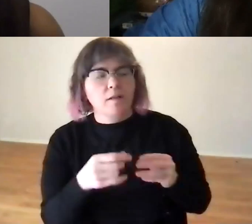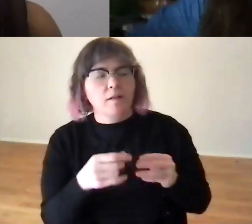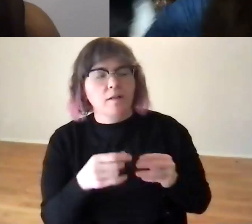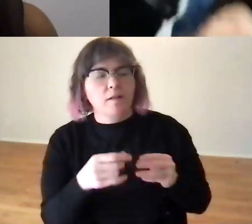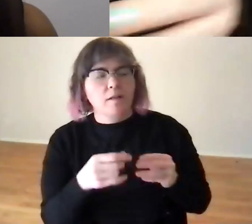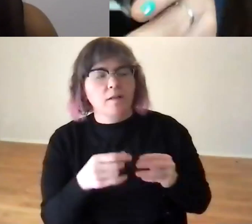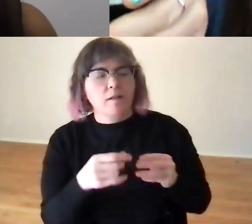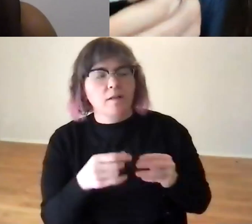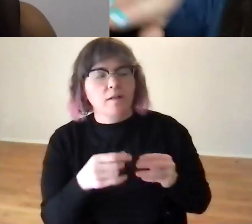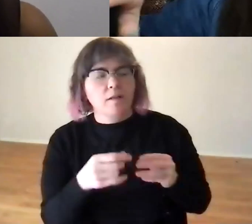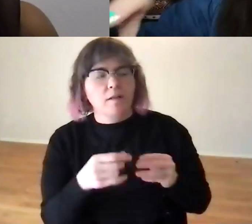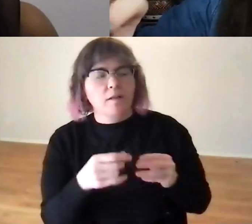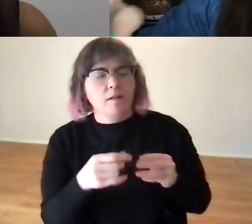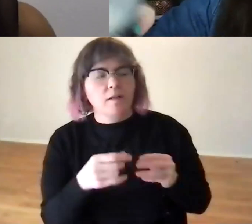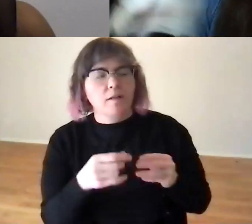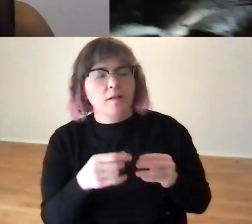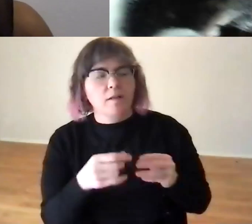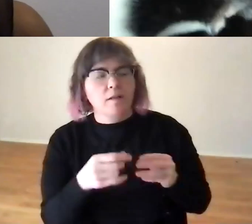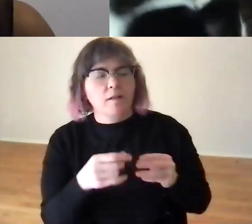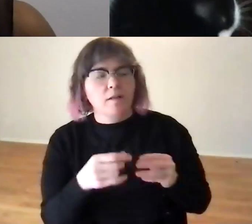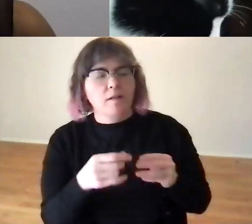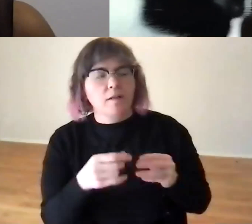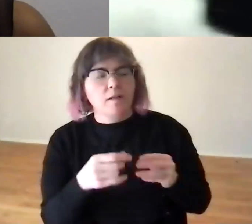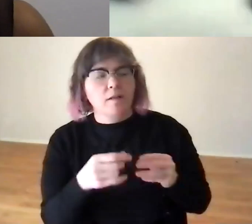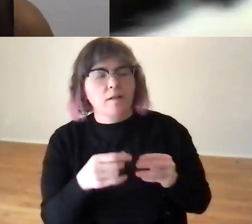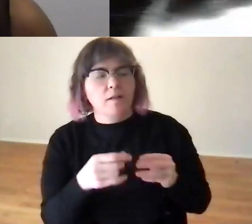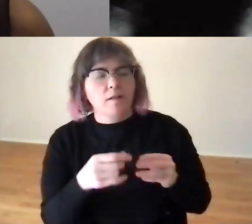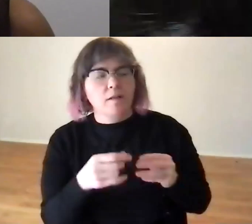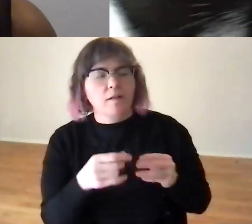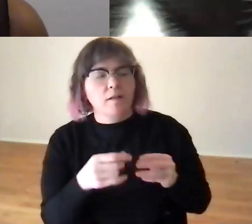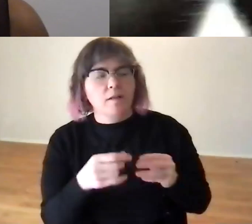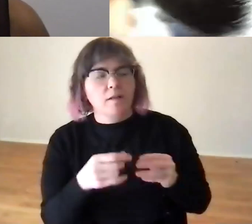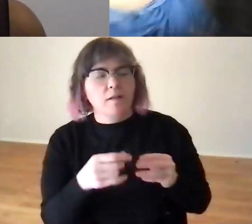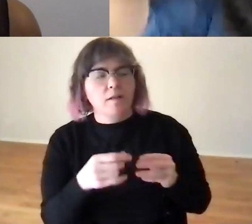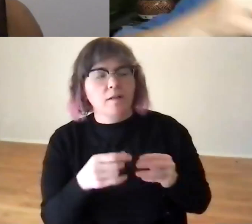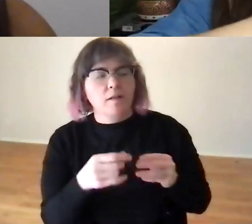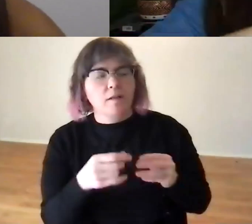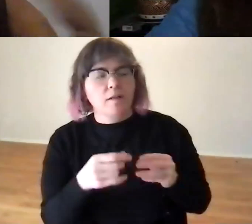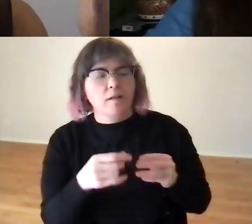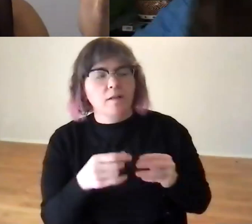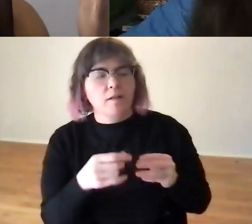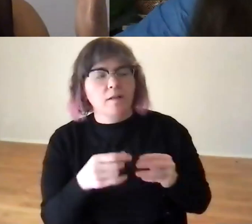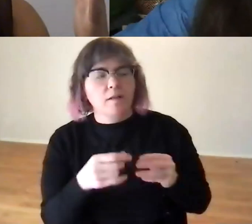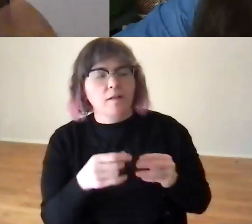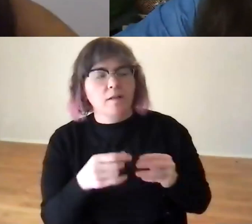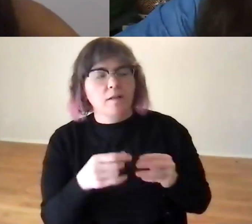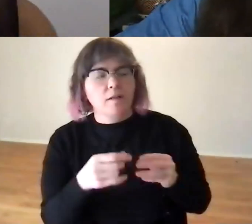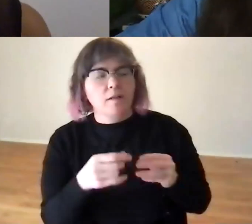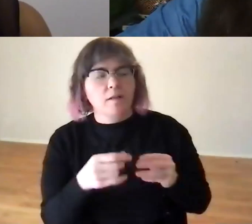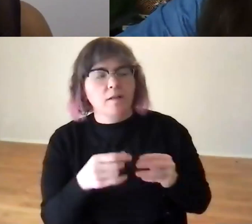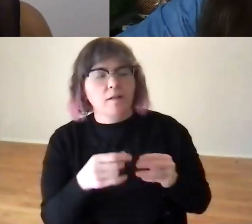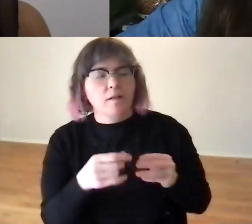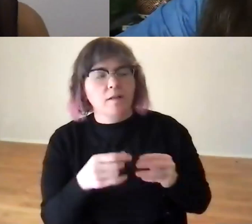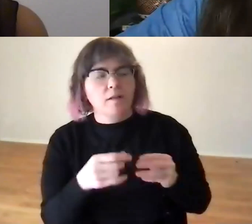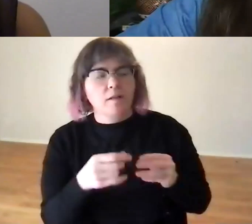hertz vocalization that these animals are able to produce, fin whales are producing. So essentially, this animal is producing higher frequency sounds than all of his